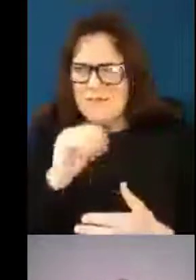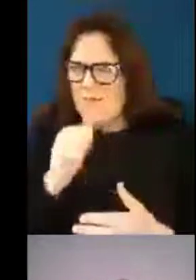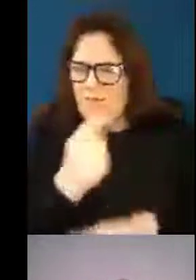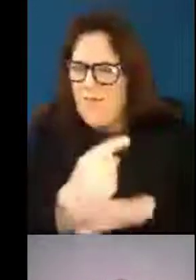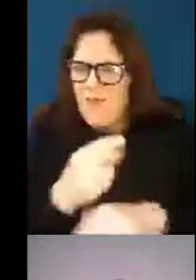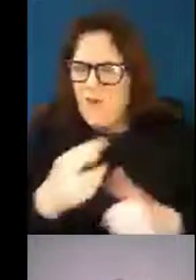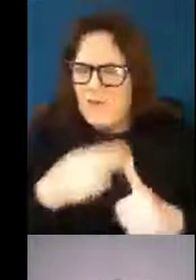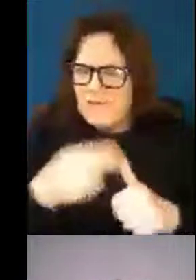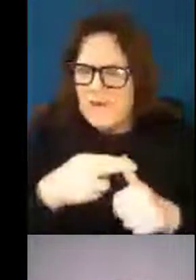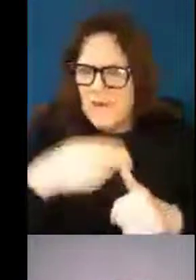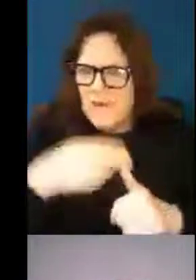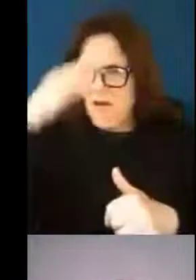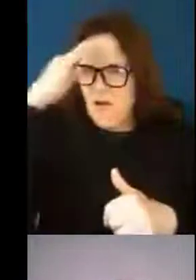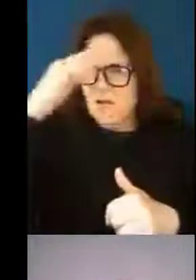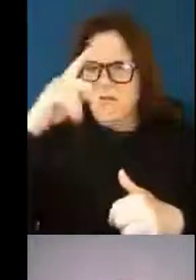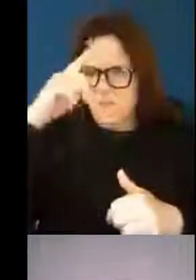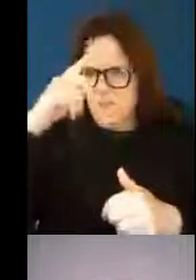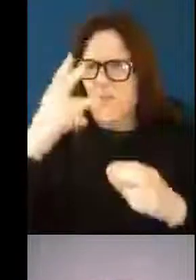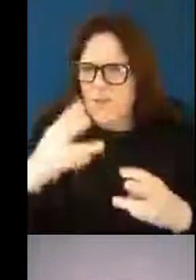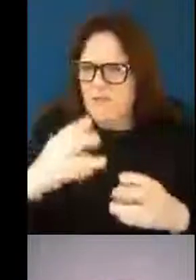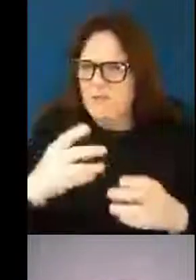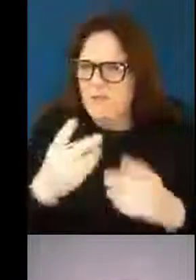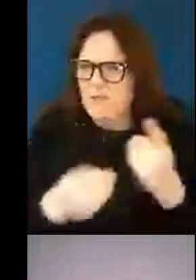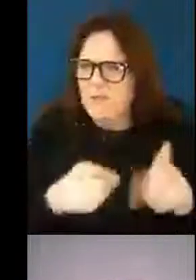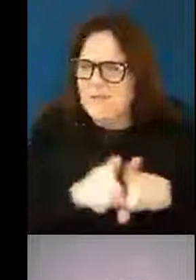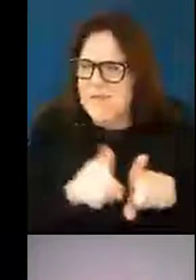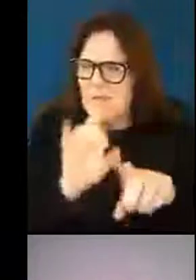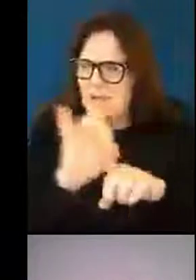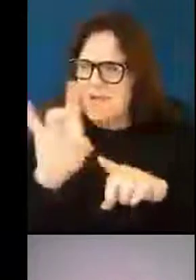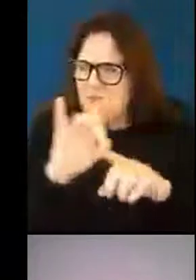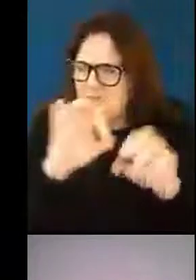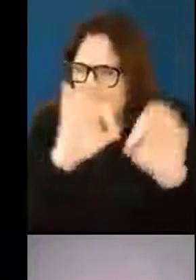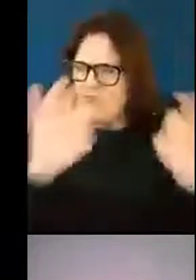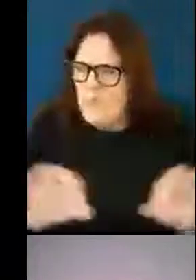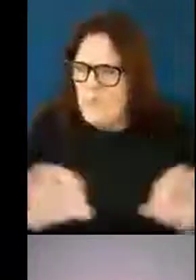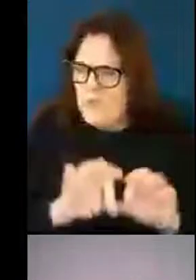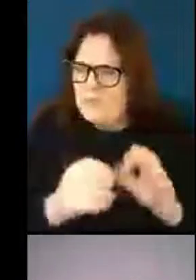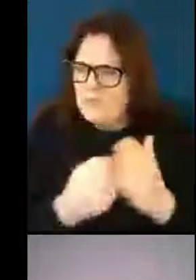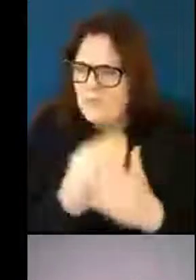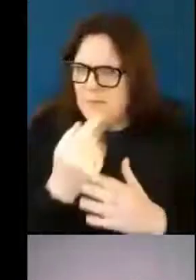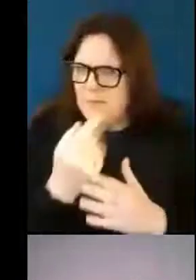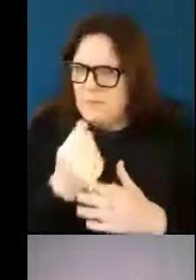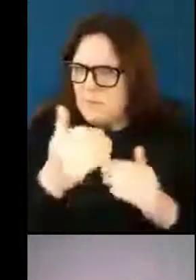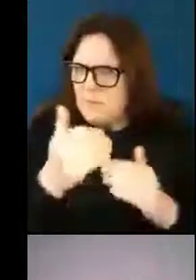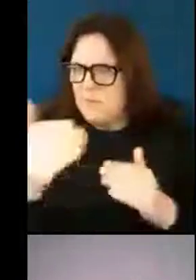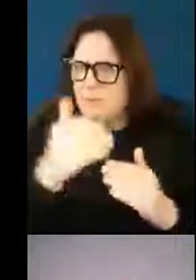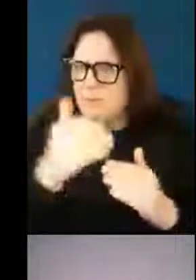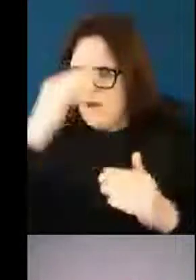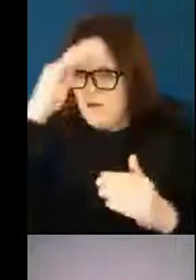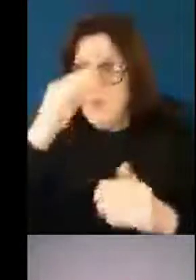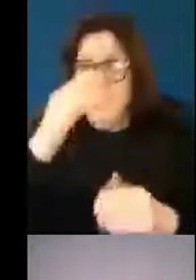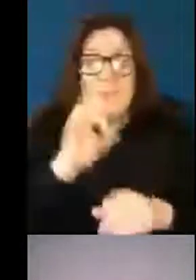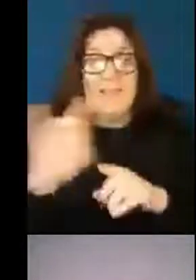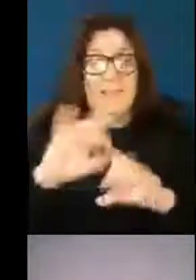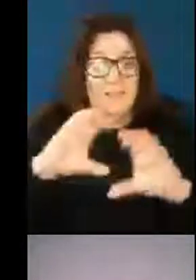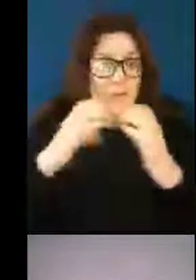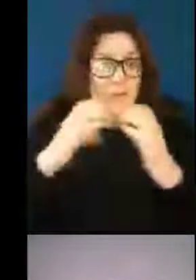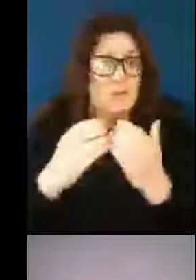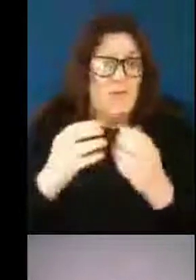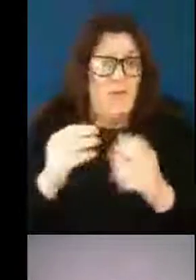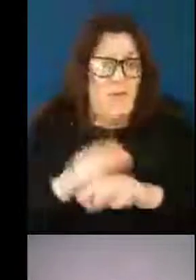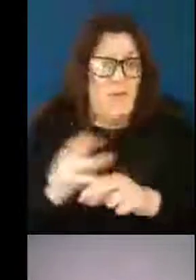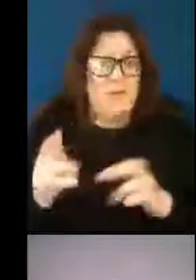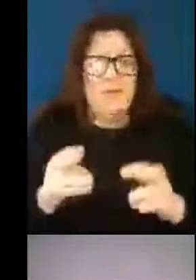are emerging moves to develop such frameworks in Ireland. So I think these types of communities of practice provide a great